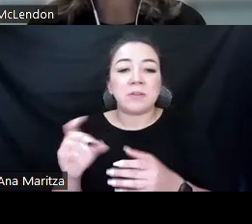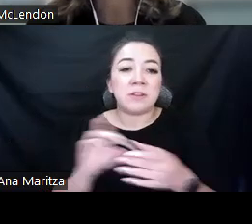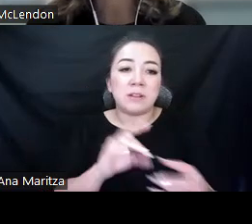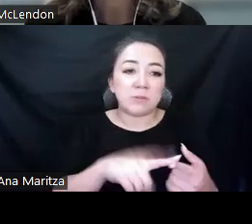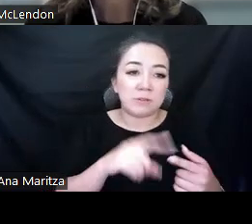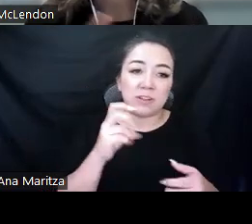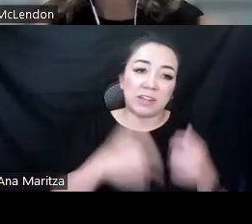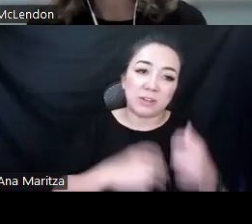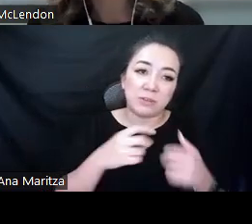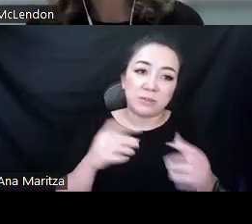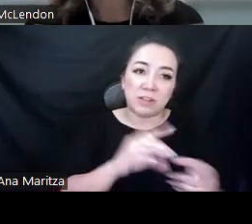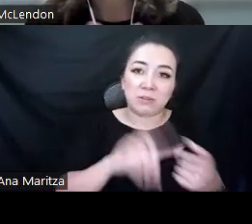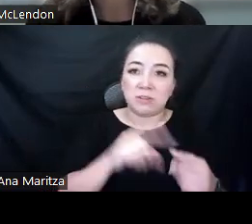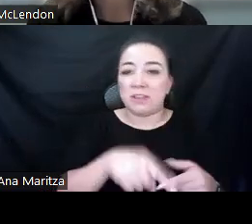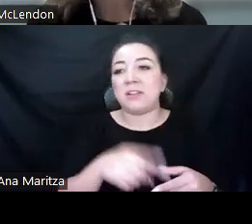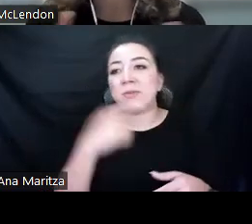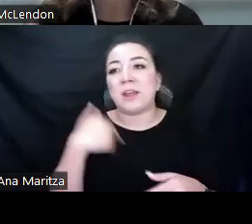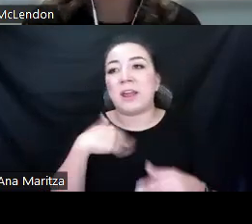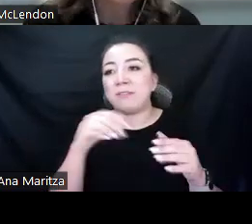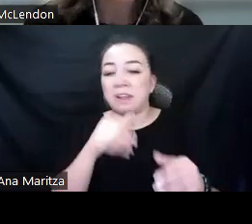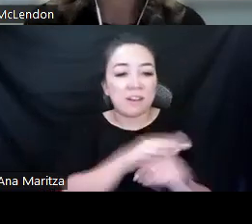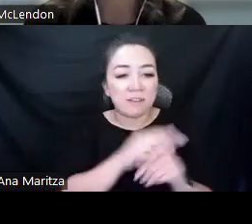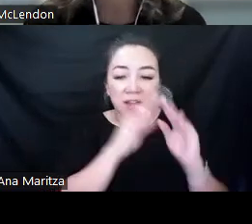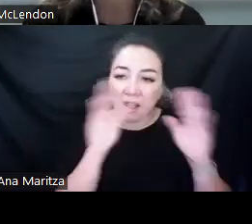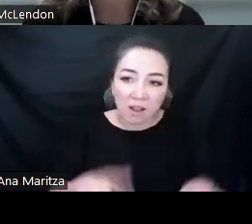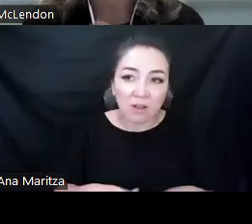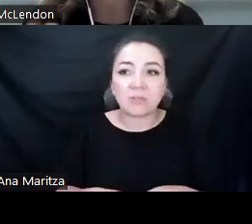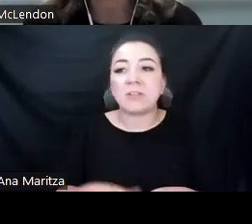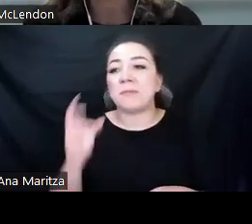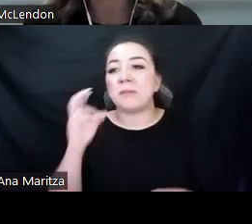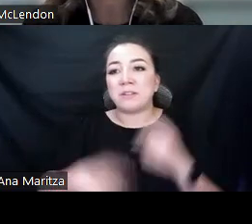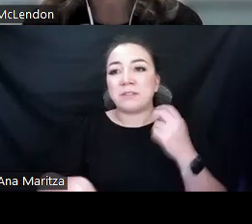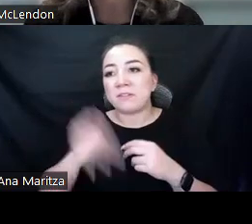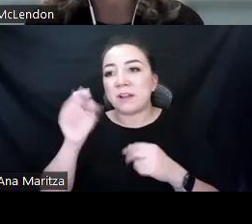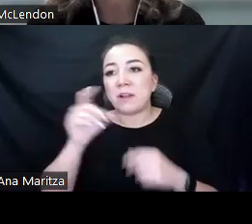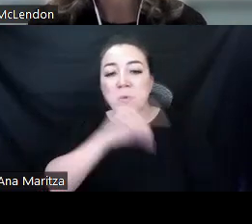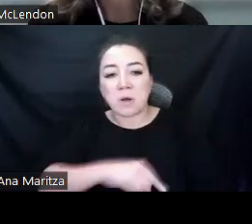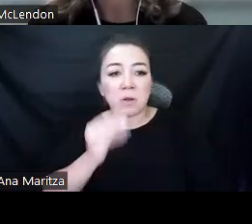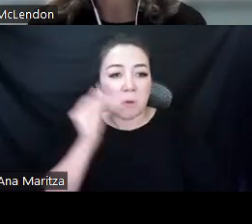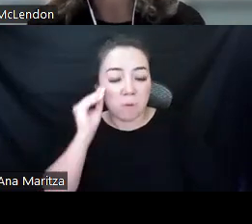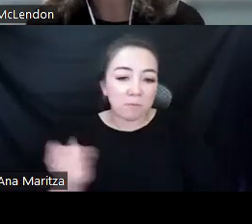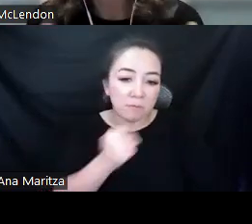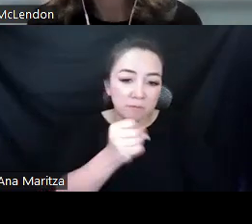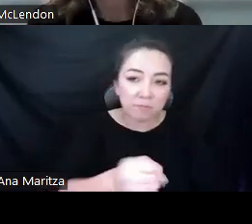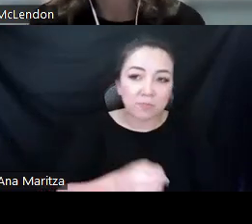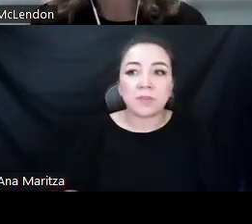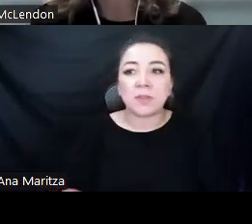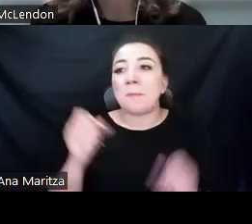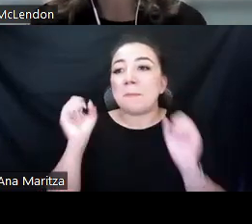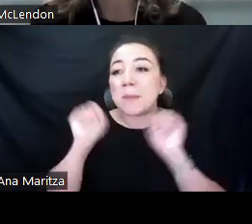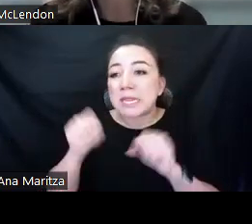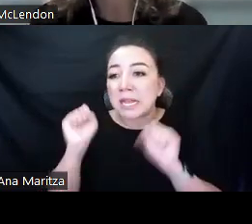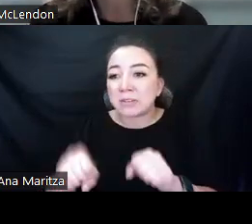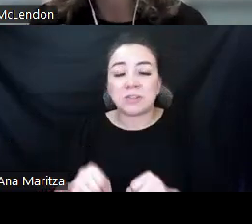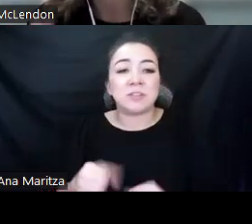are about, we have a housing shortage. It can be very difficult to find a quality placement. So potentially, if